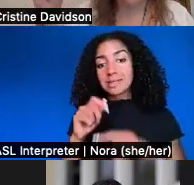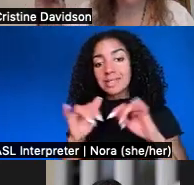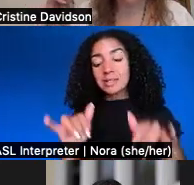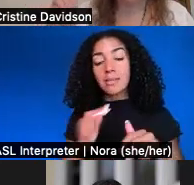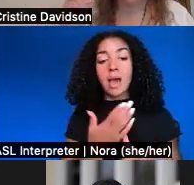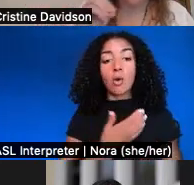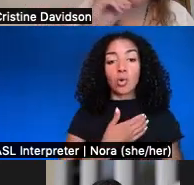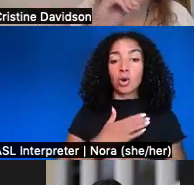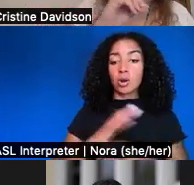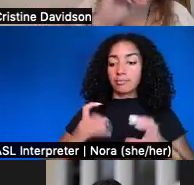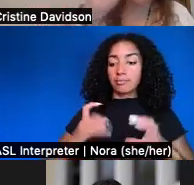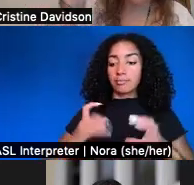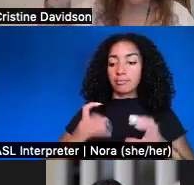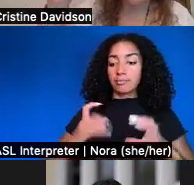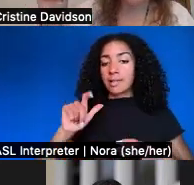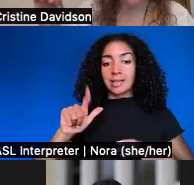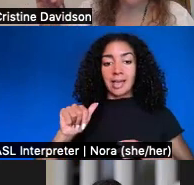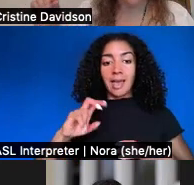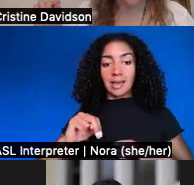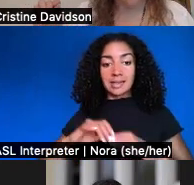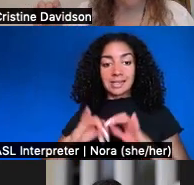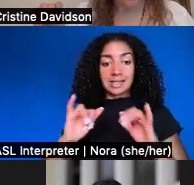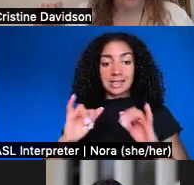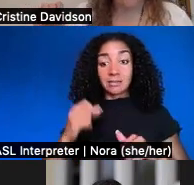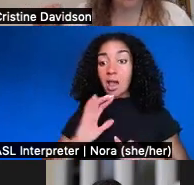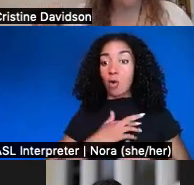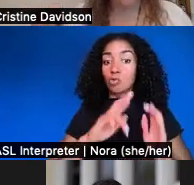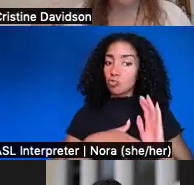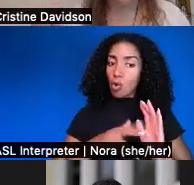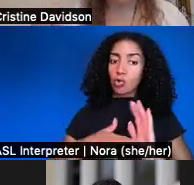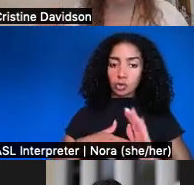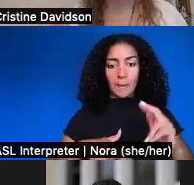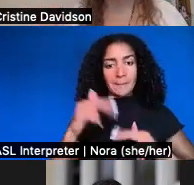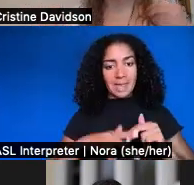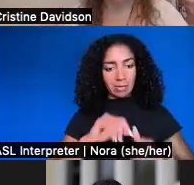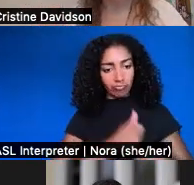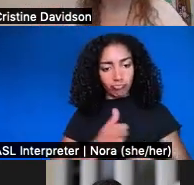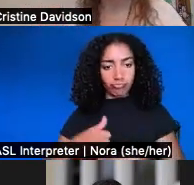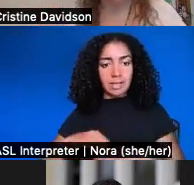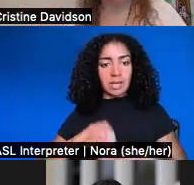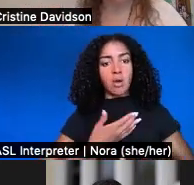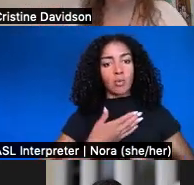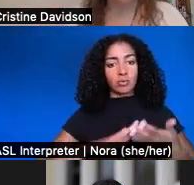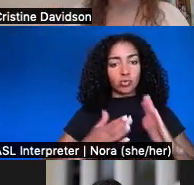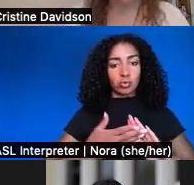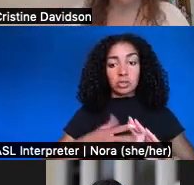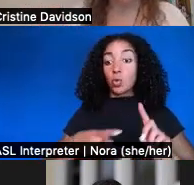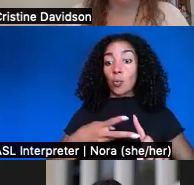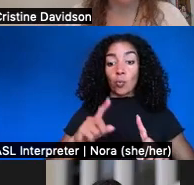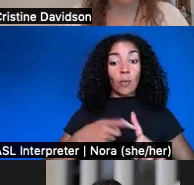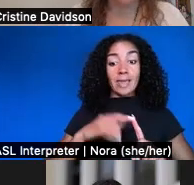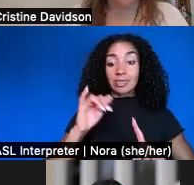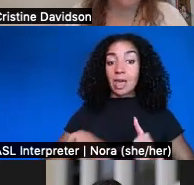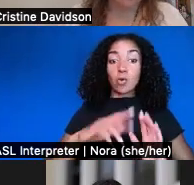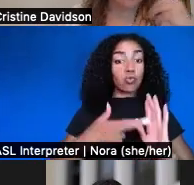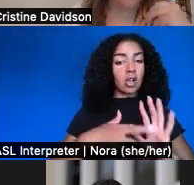built into our clan systems, right? So when you dismantle that, you're dismantling our ways of being relatives to one another.